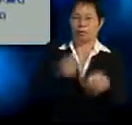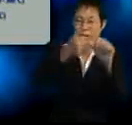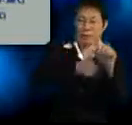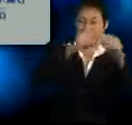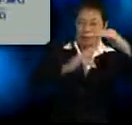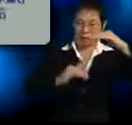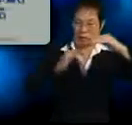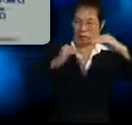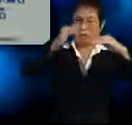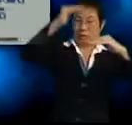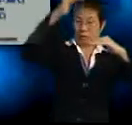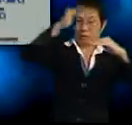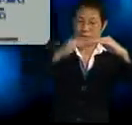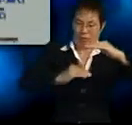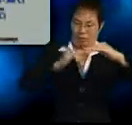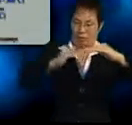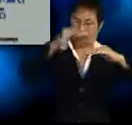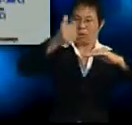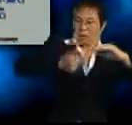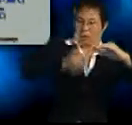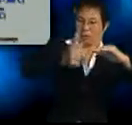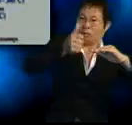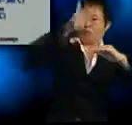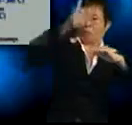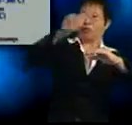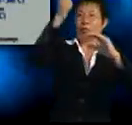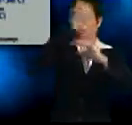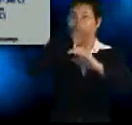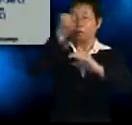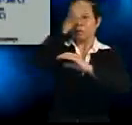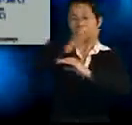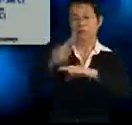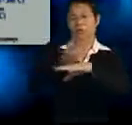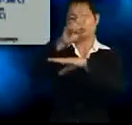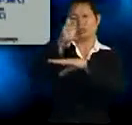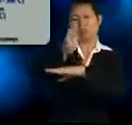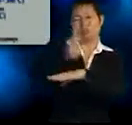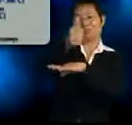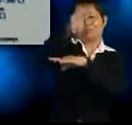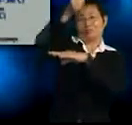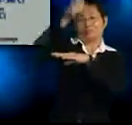Each and every petroleum fraction has its own characteristics and uses.